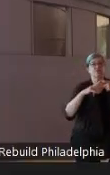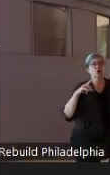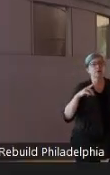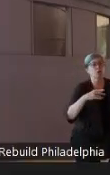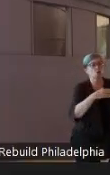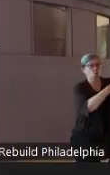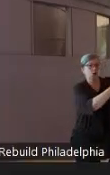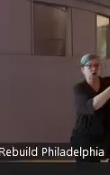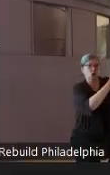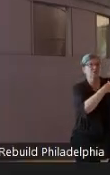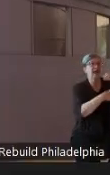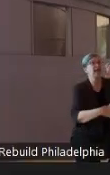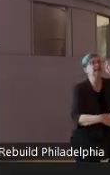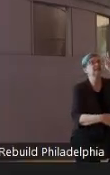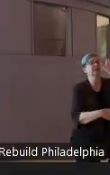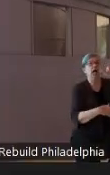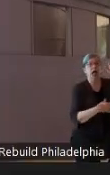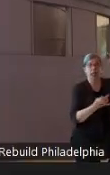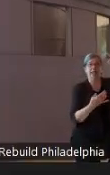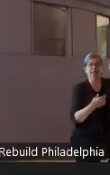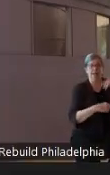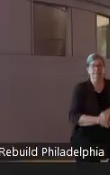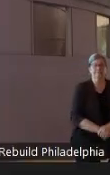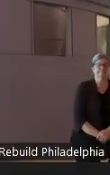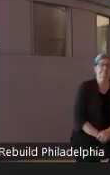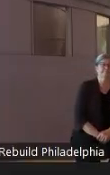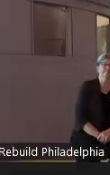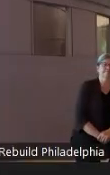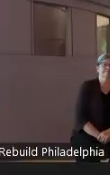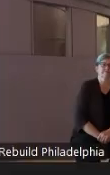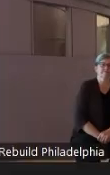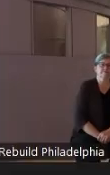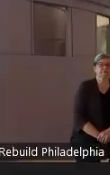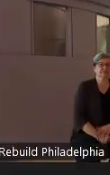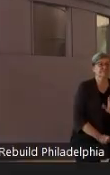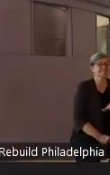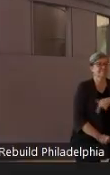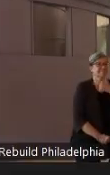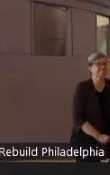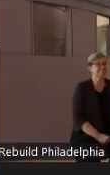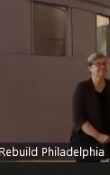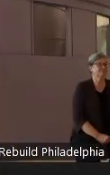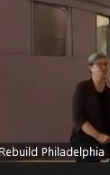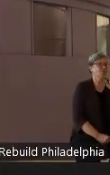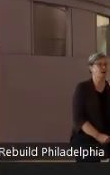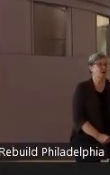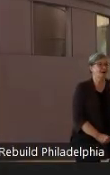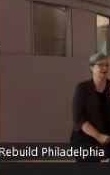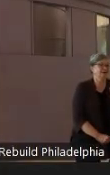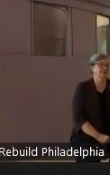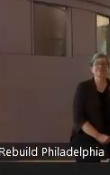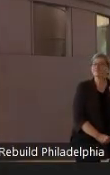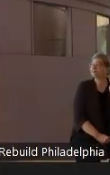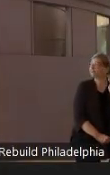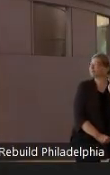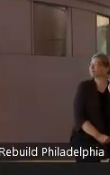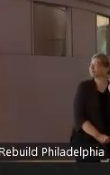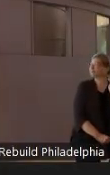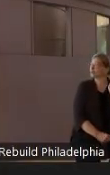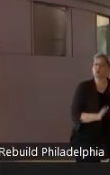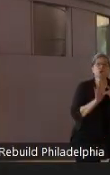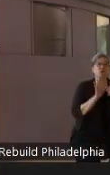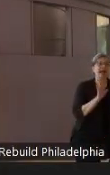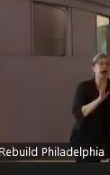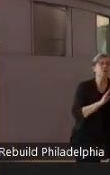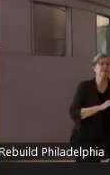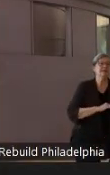large windows and skylights above. And now I'll hand it over to Ryan, who will show you what the